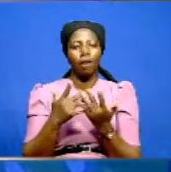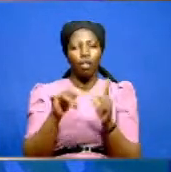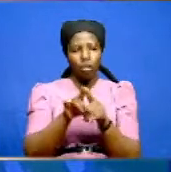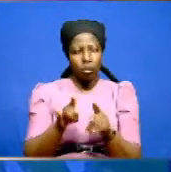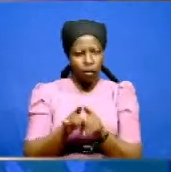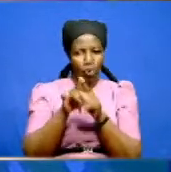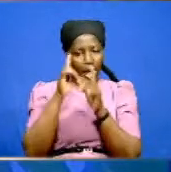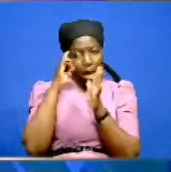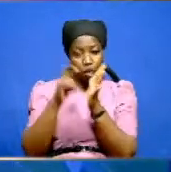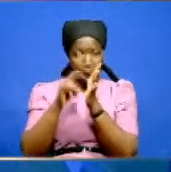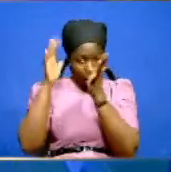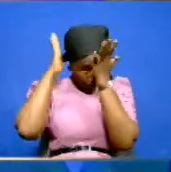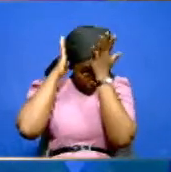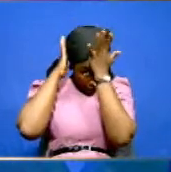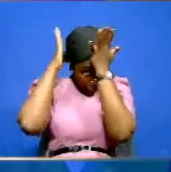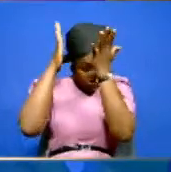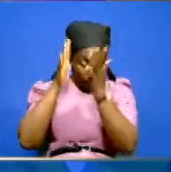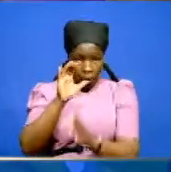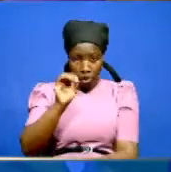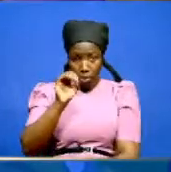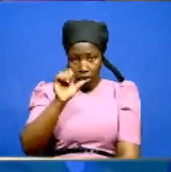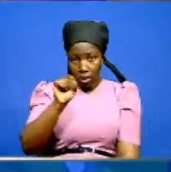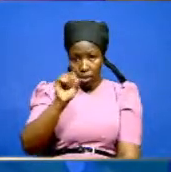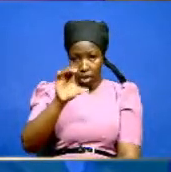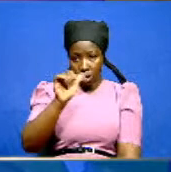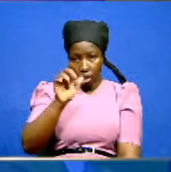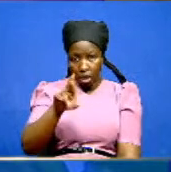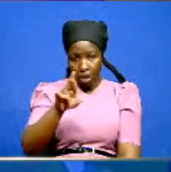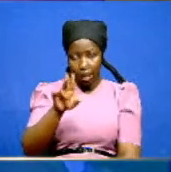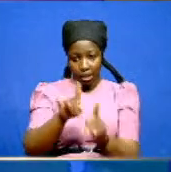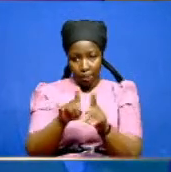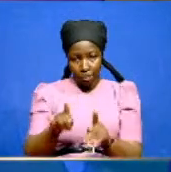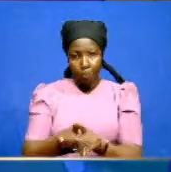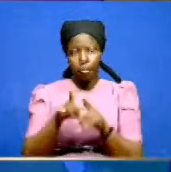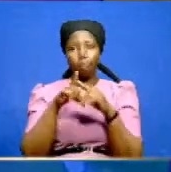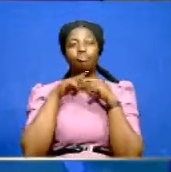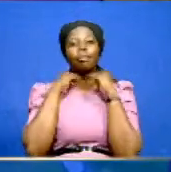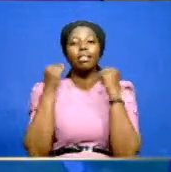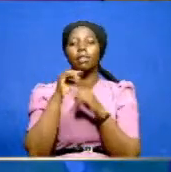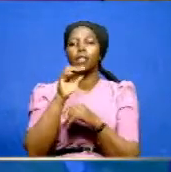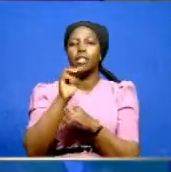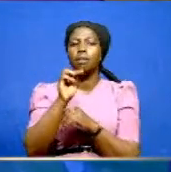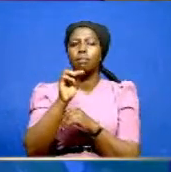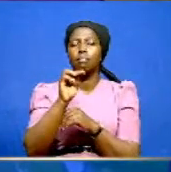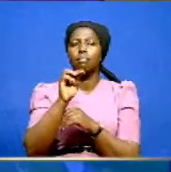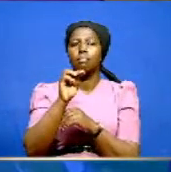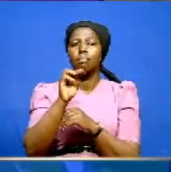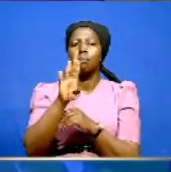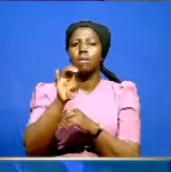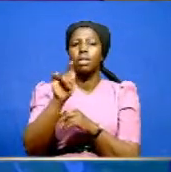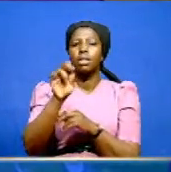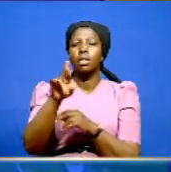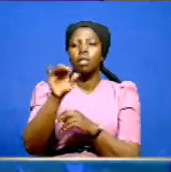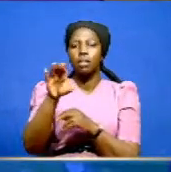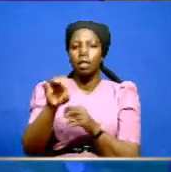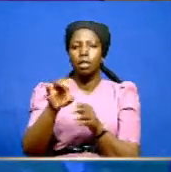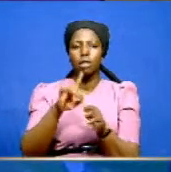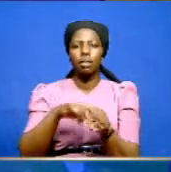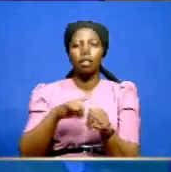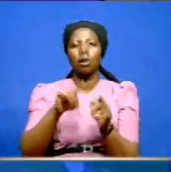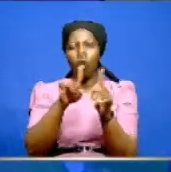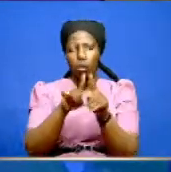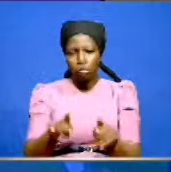Oscar and the Reverend Beatrice Muriu. We acknowledge Pastor Luke Jaoko and the Nairobi Chapel